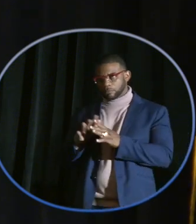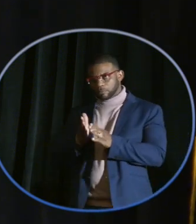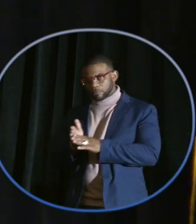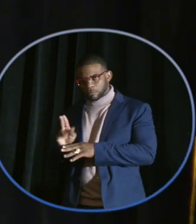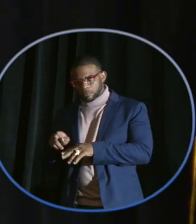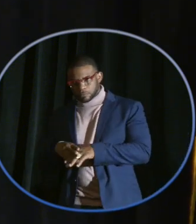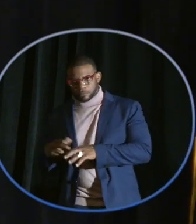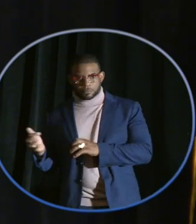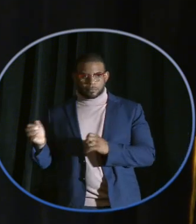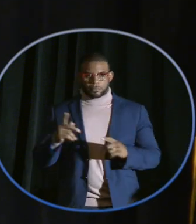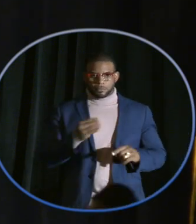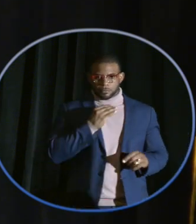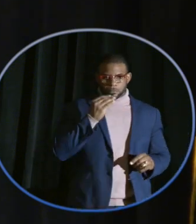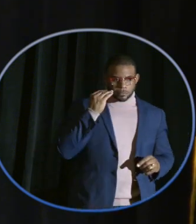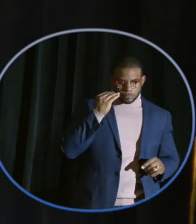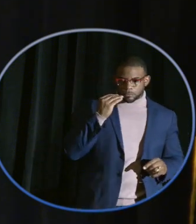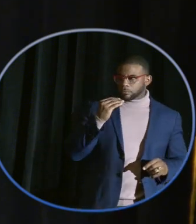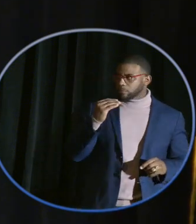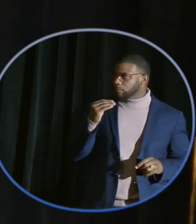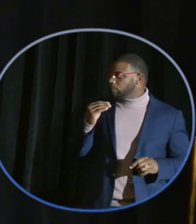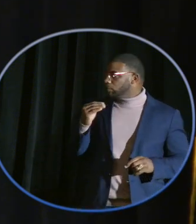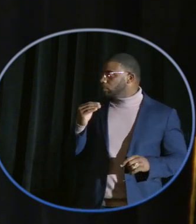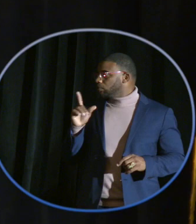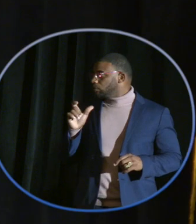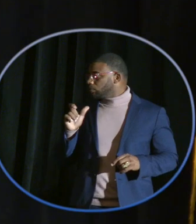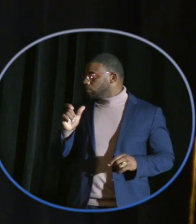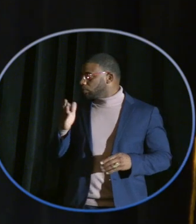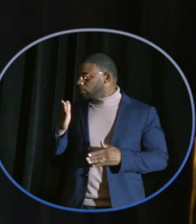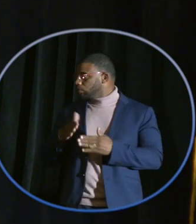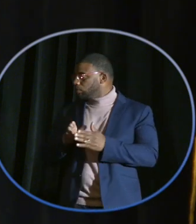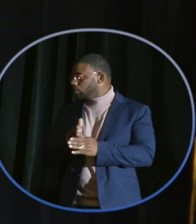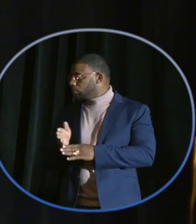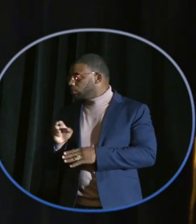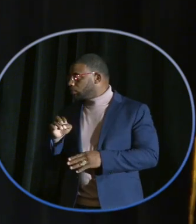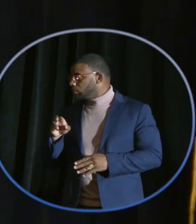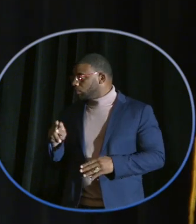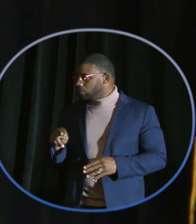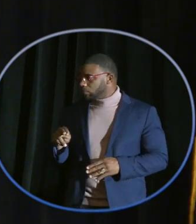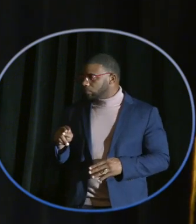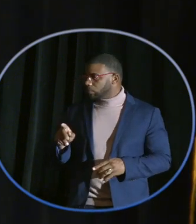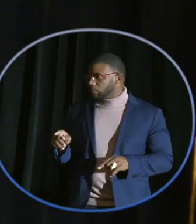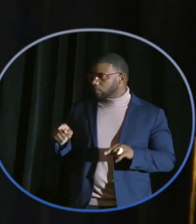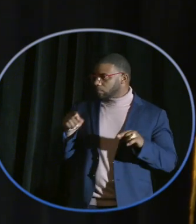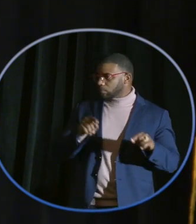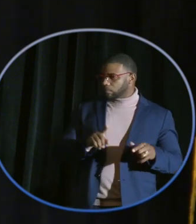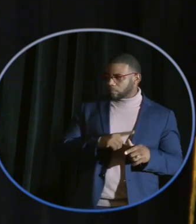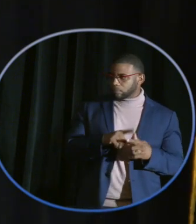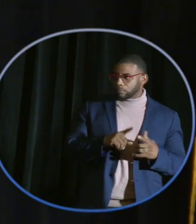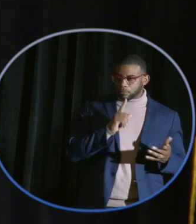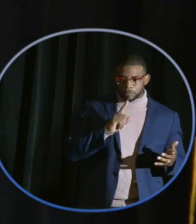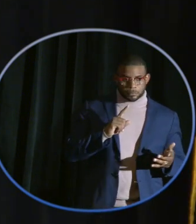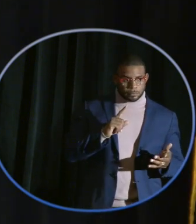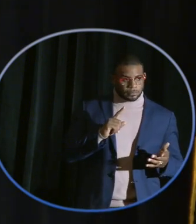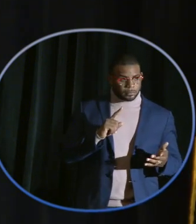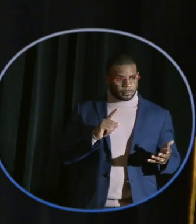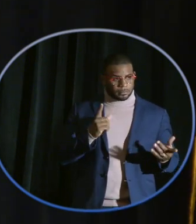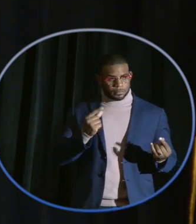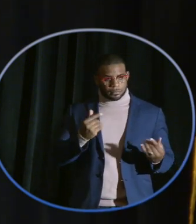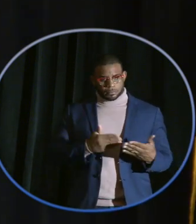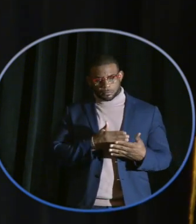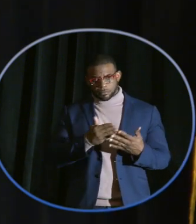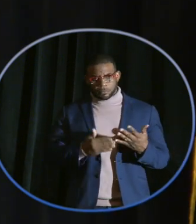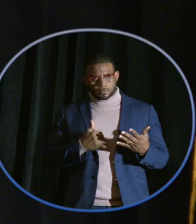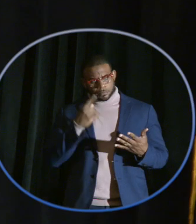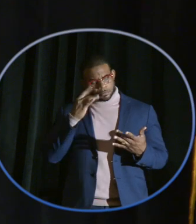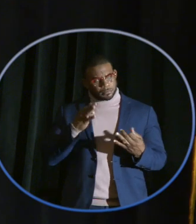when we returned back home, where he ended his career as a Raven, and then there was, what are we doing next? And